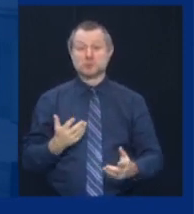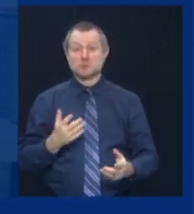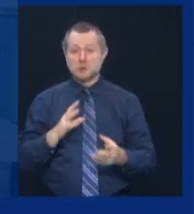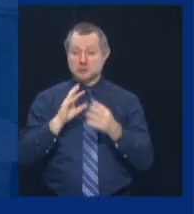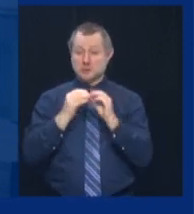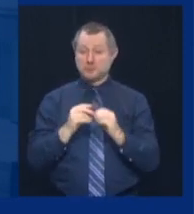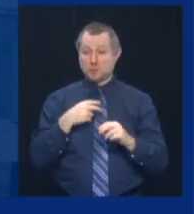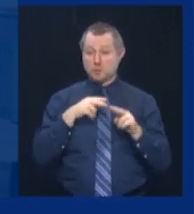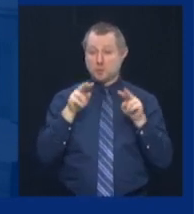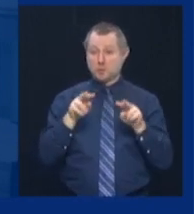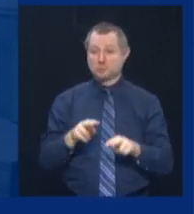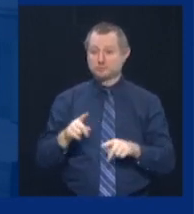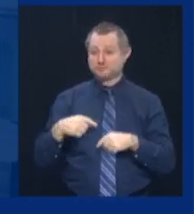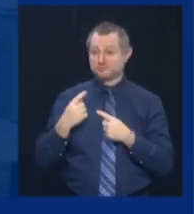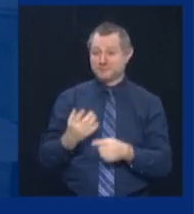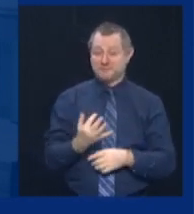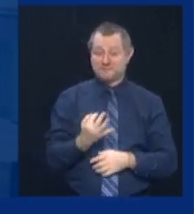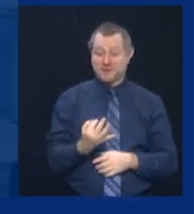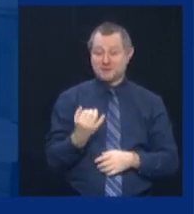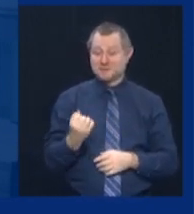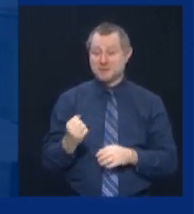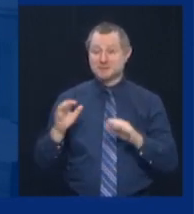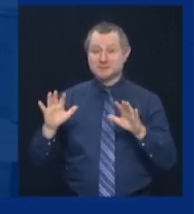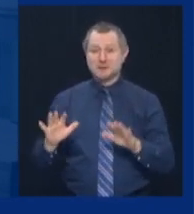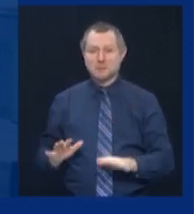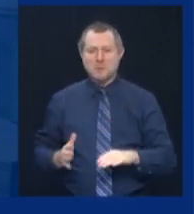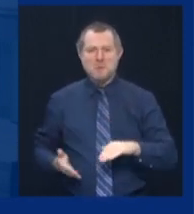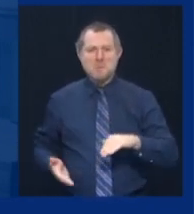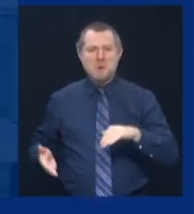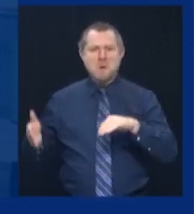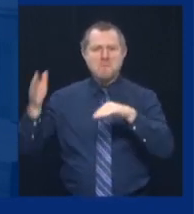Friday, Saturday to Sunday.